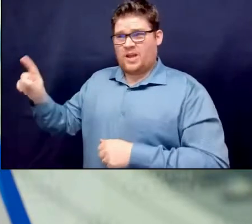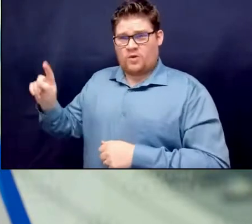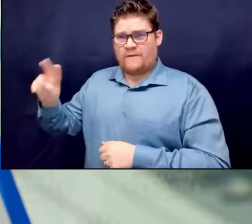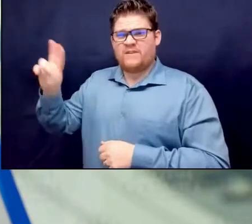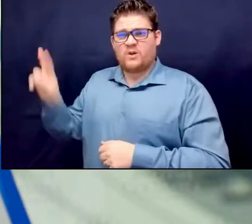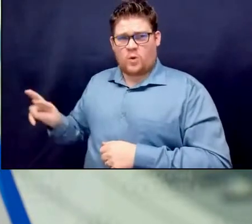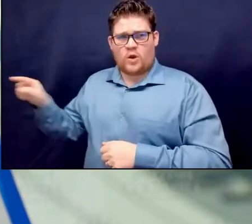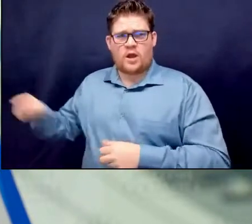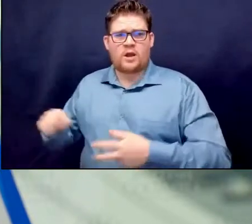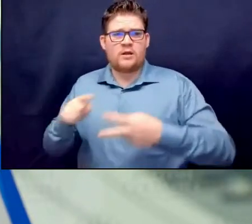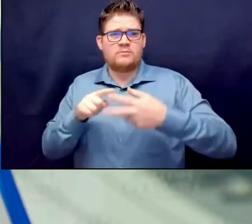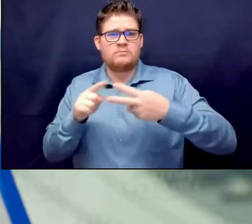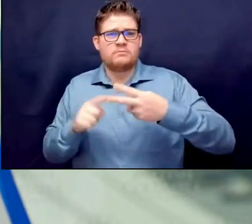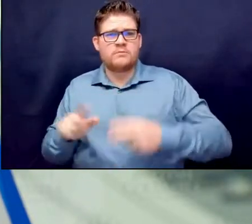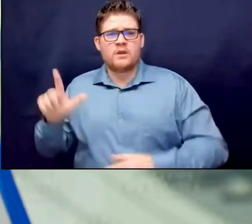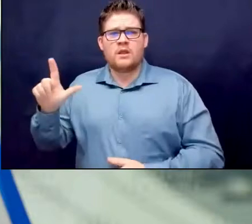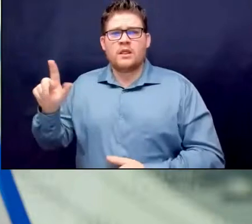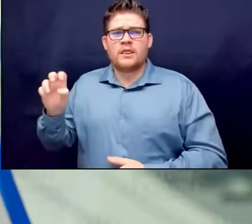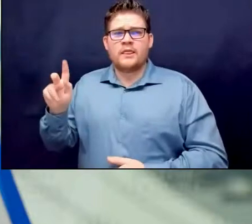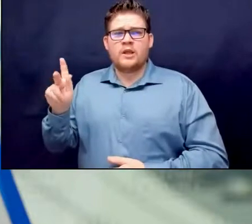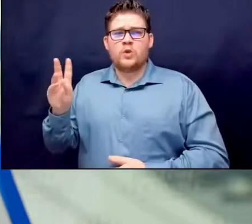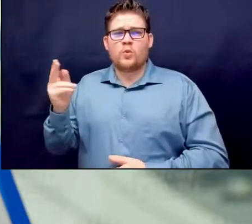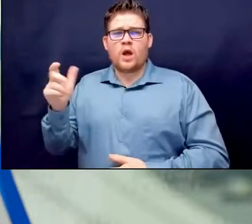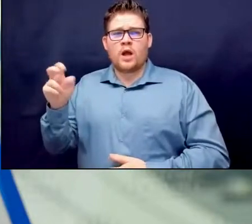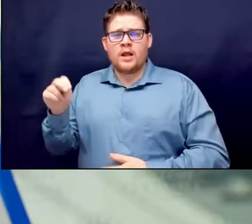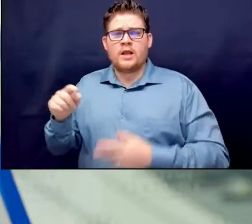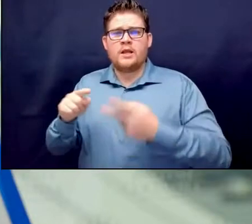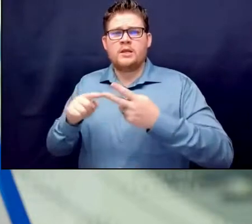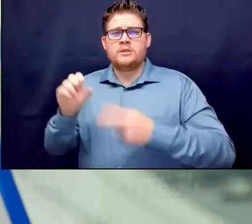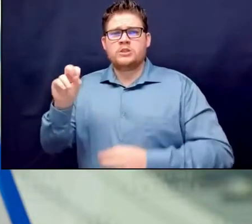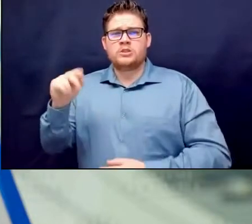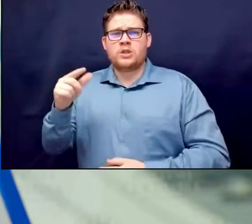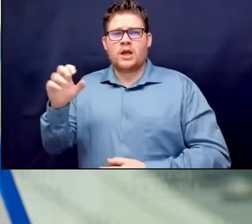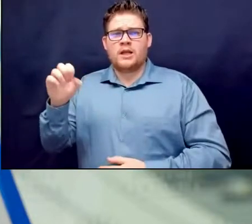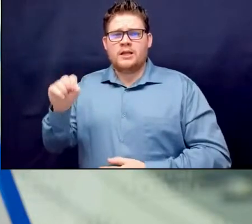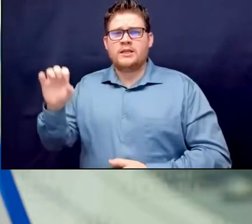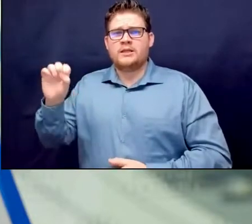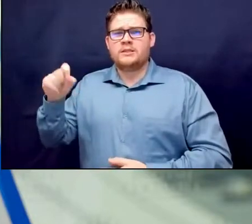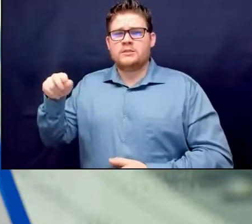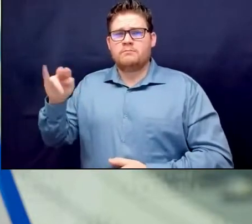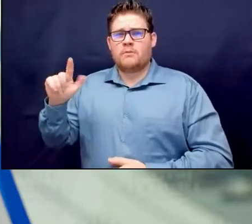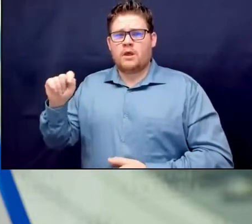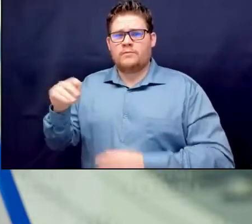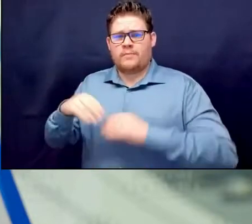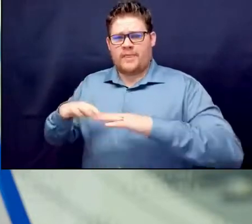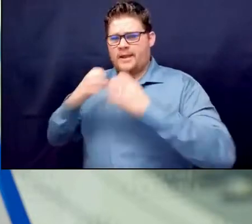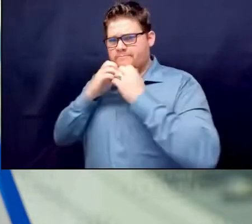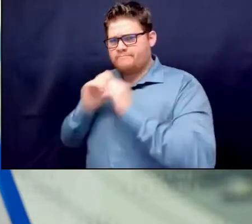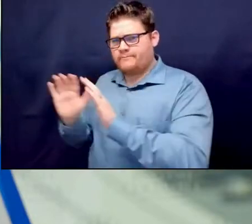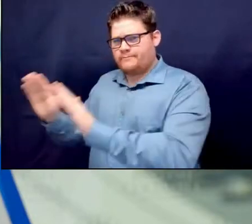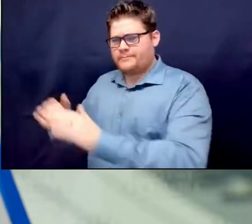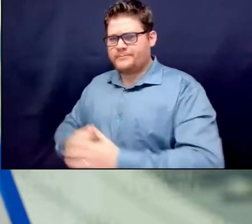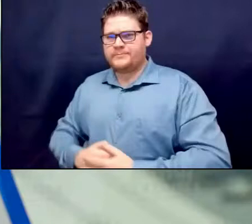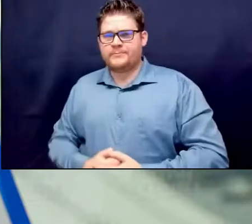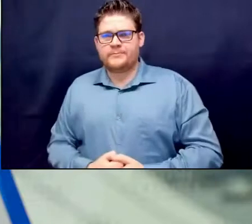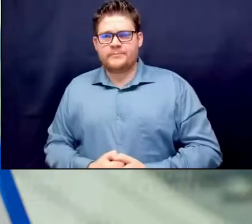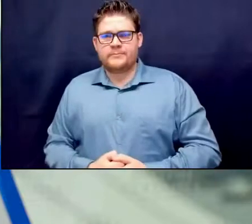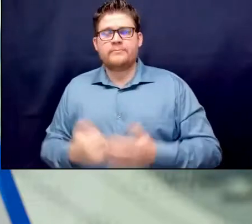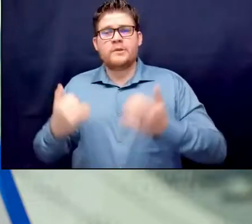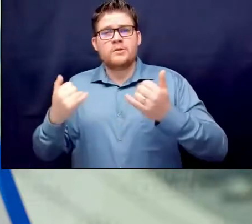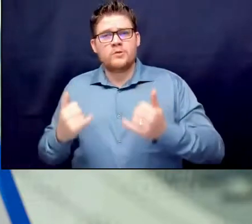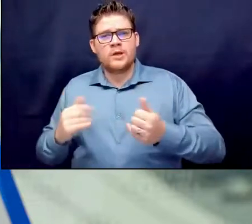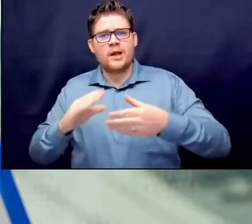presentation on the current state of the COVID-19 pandemic. After that, I'll speak about some issues around hospitals,